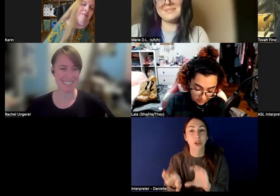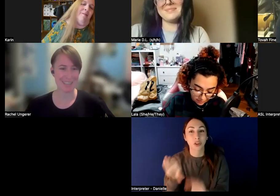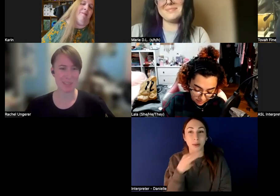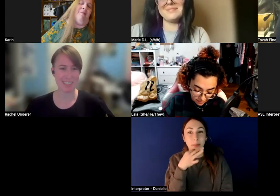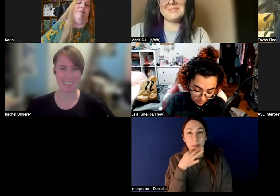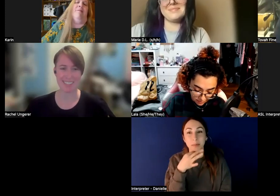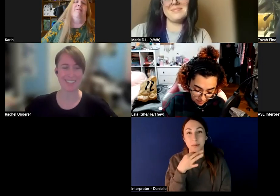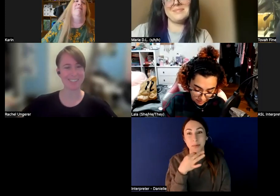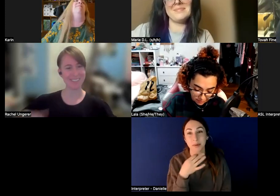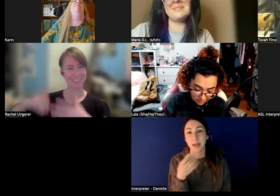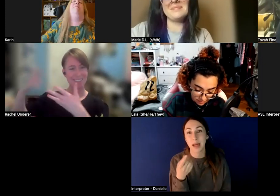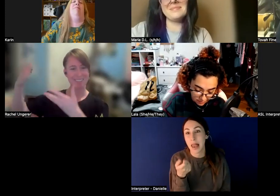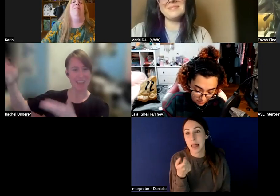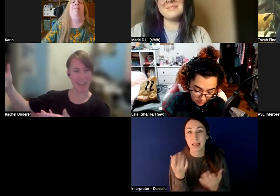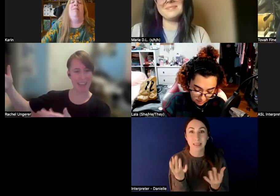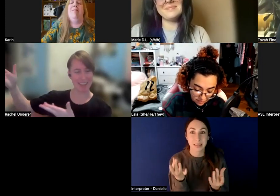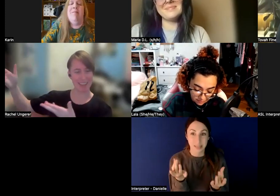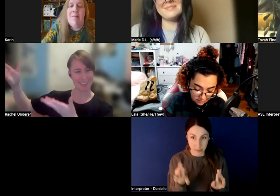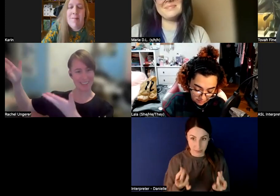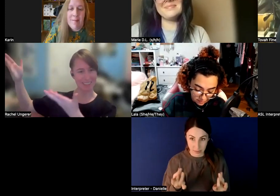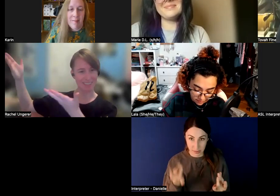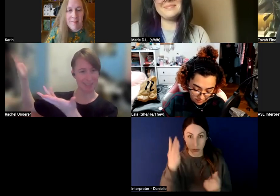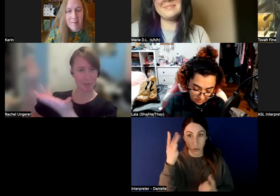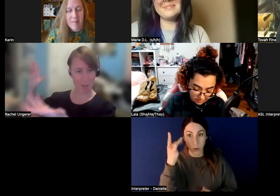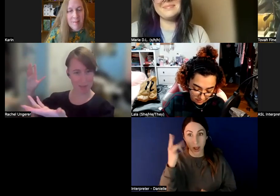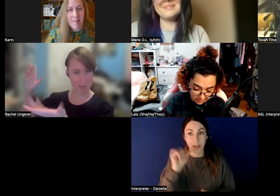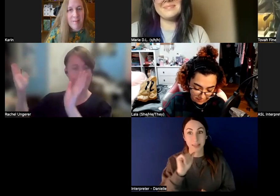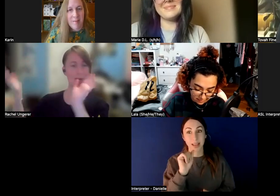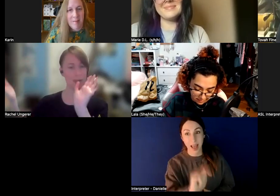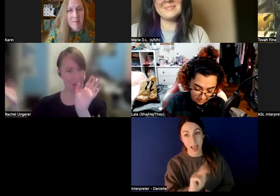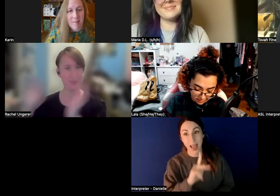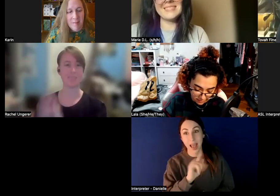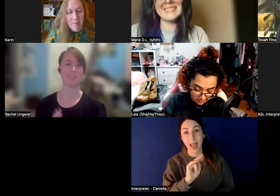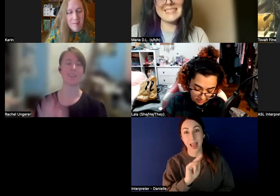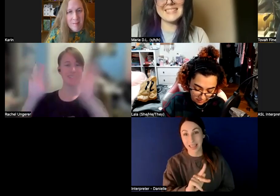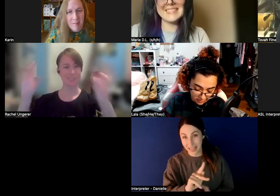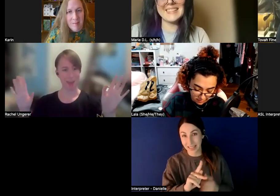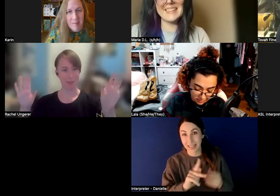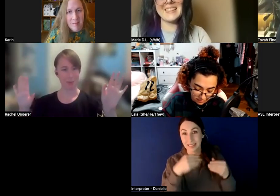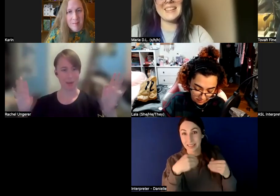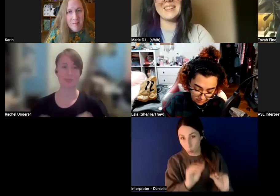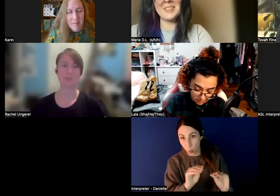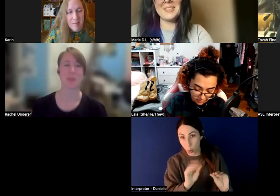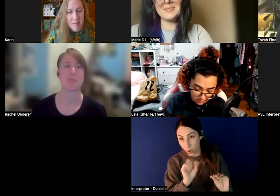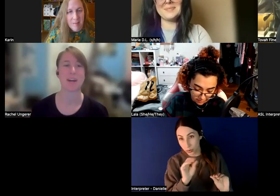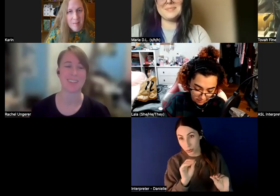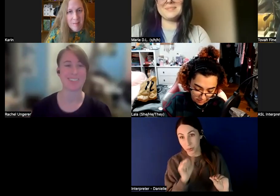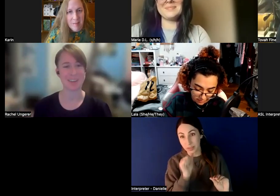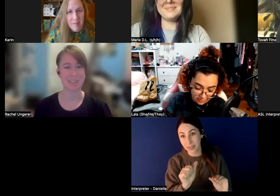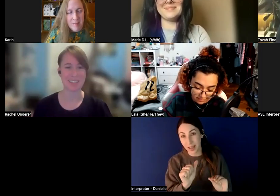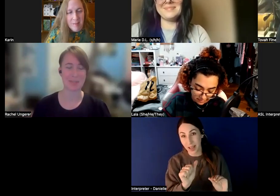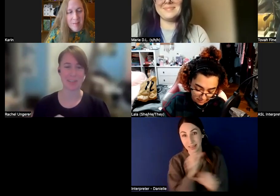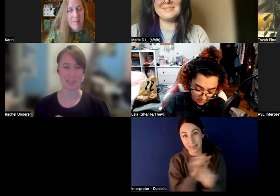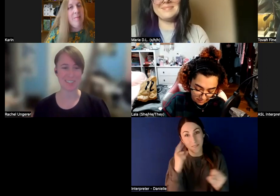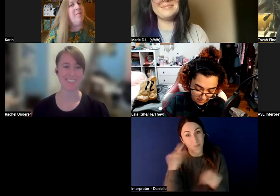a little sticky because it is at a kink sex store, so not for work,